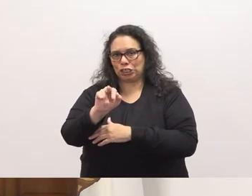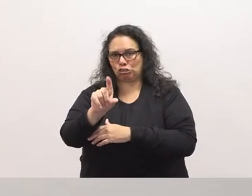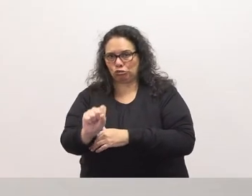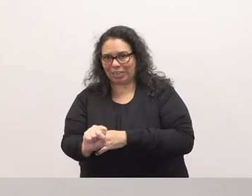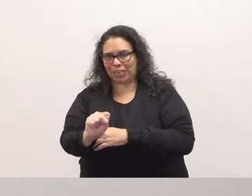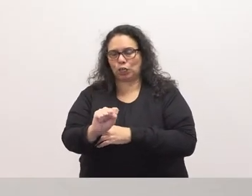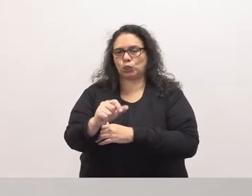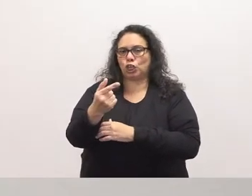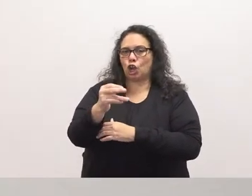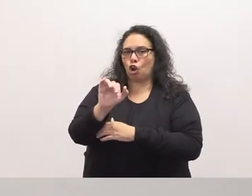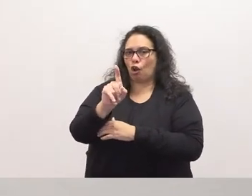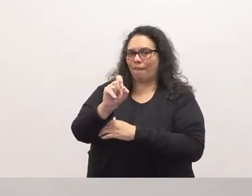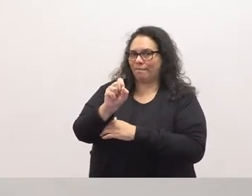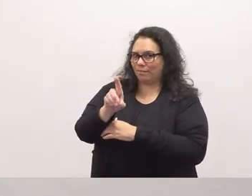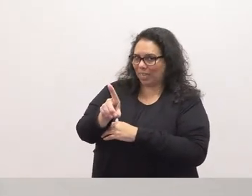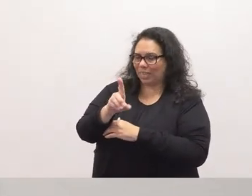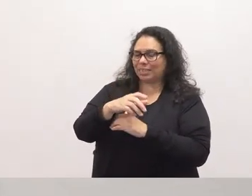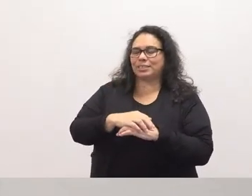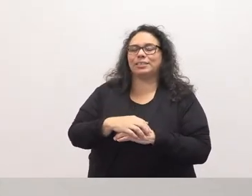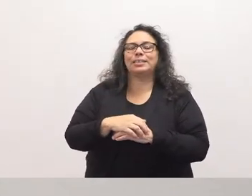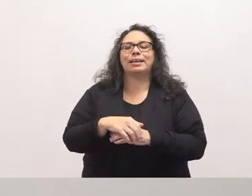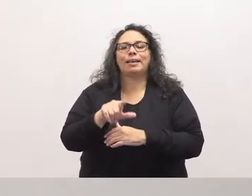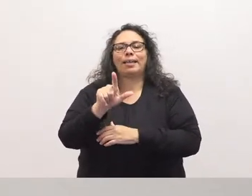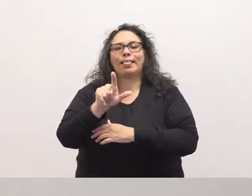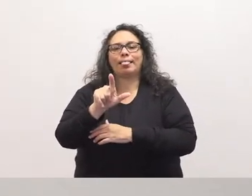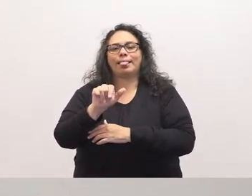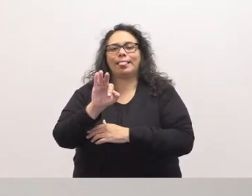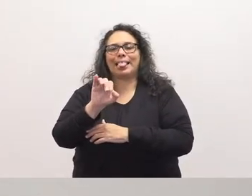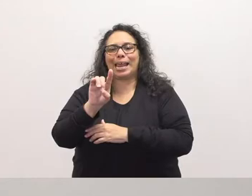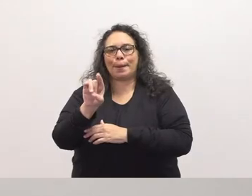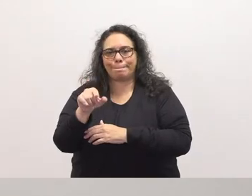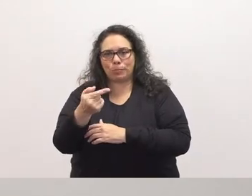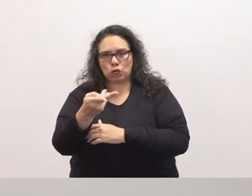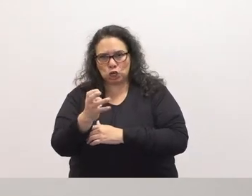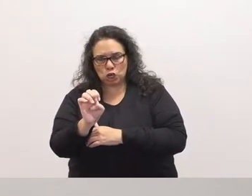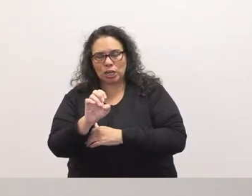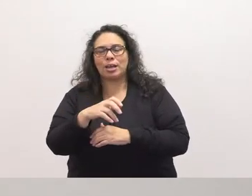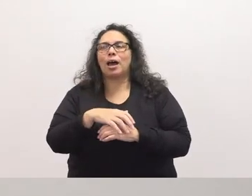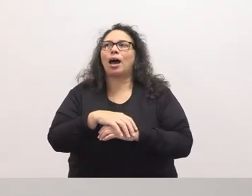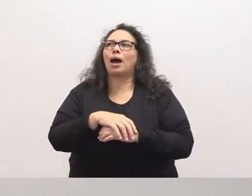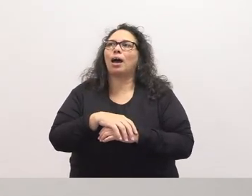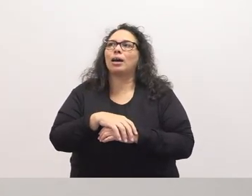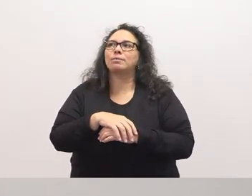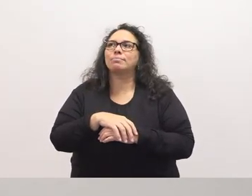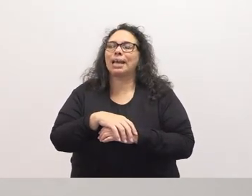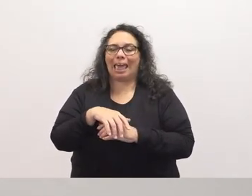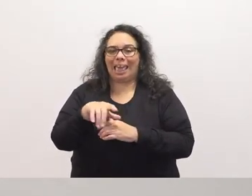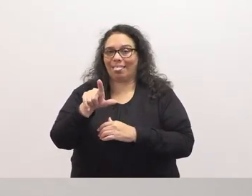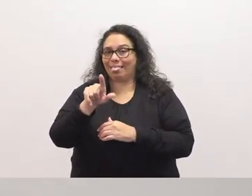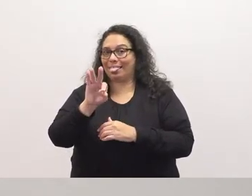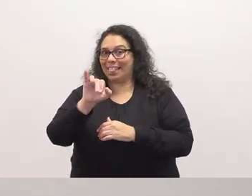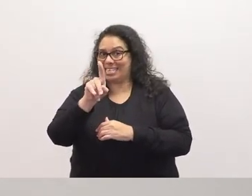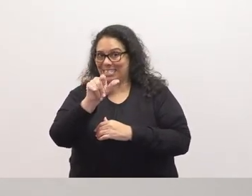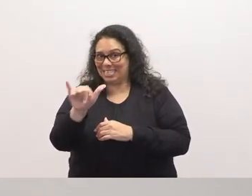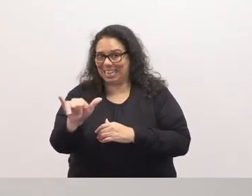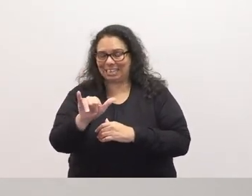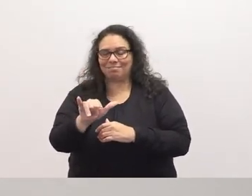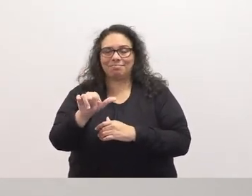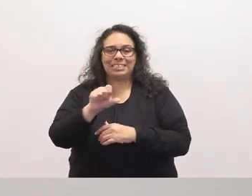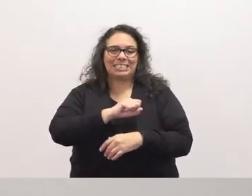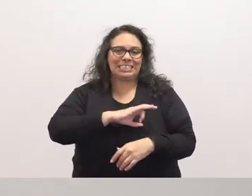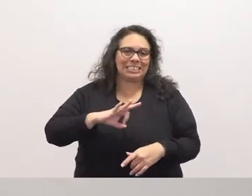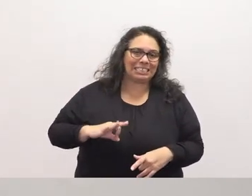Muir, Lindbergh, Hughes, and Lindsay. And the faculty and staff at each and every one of these schools was just